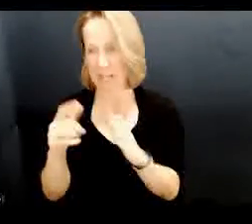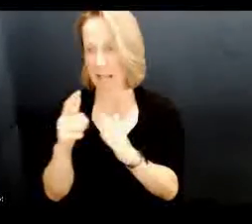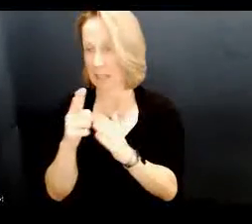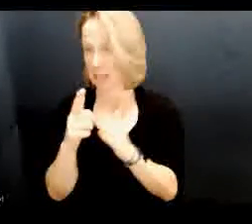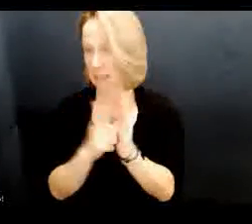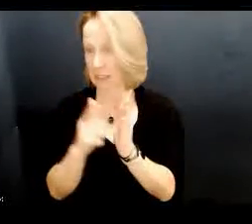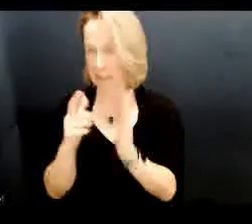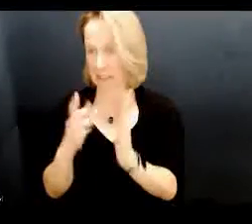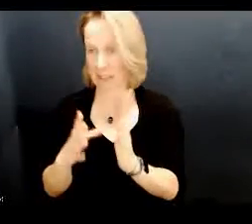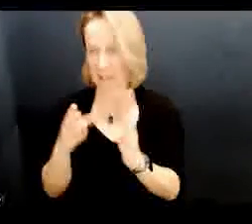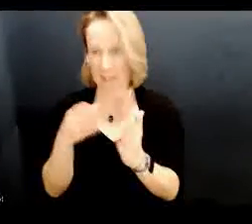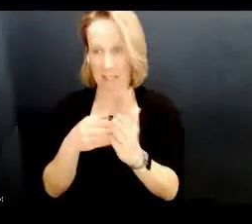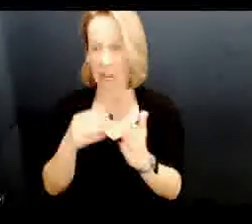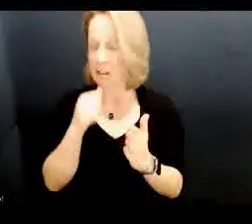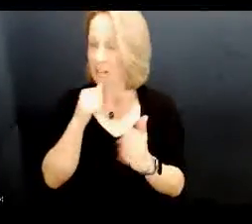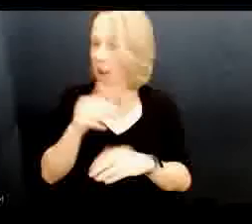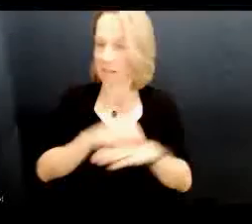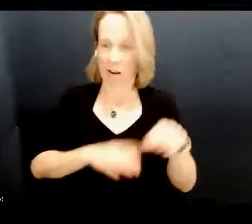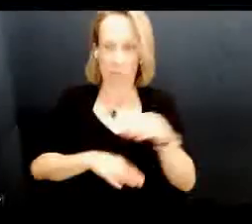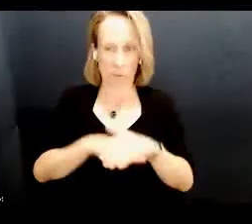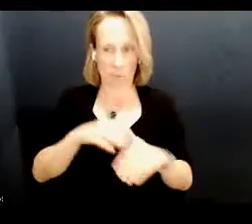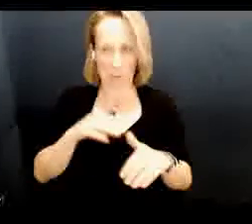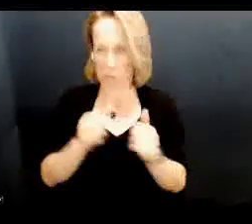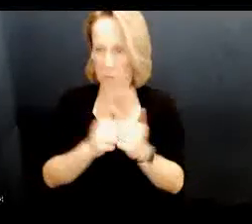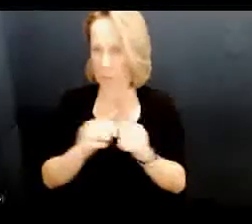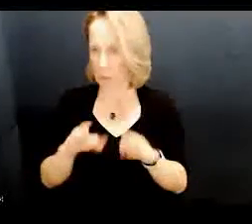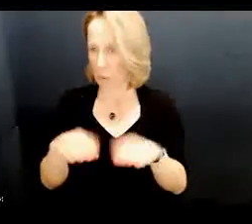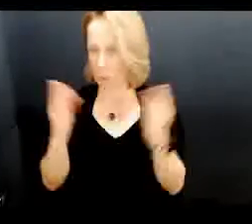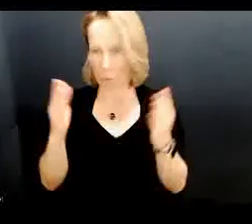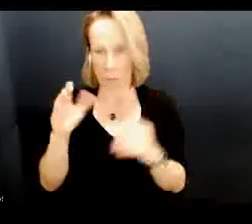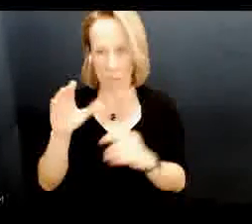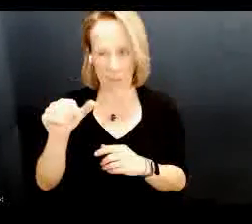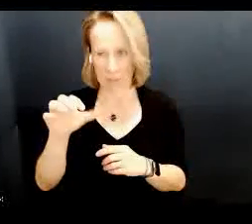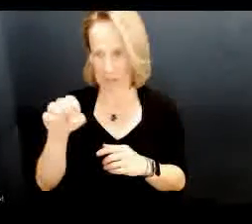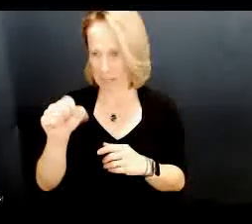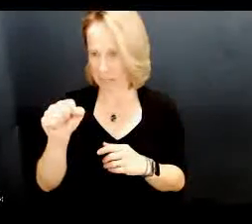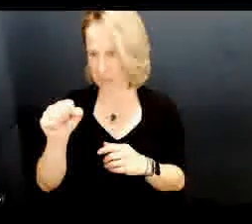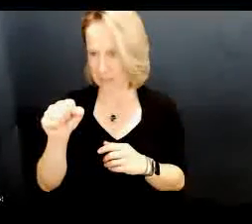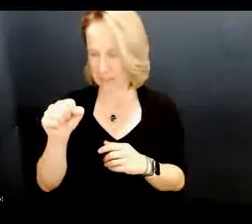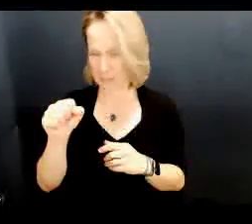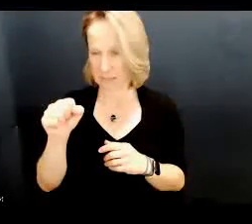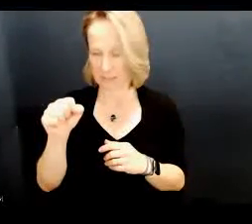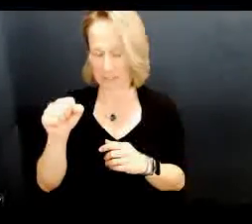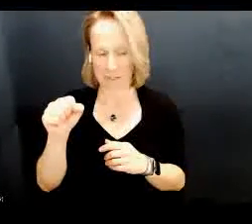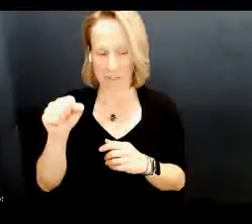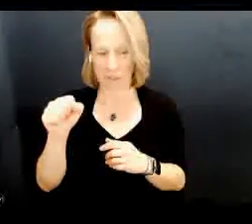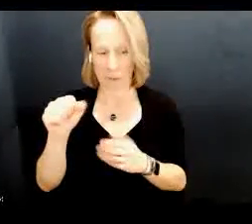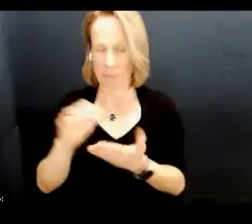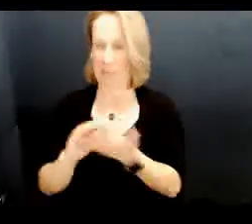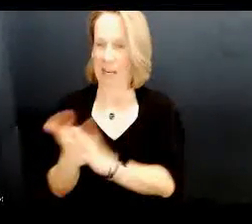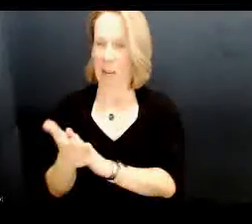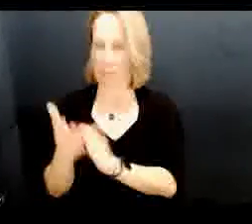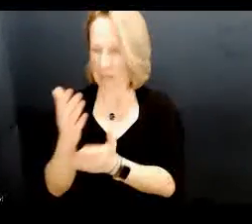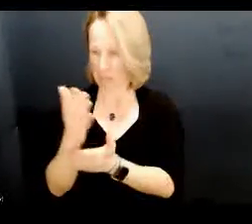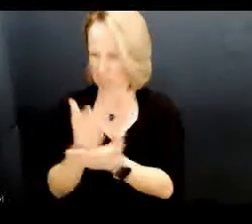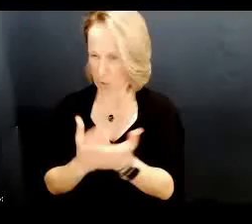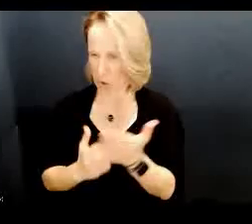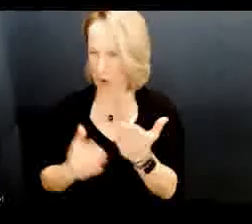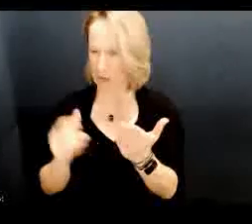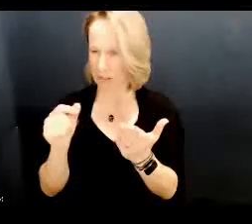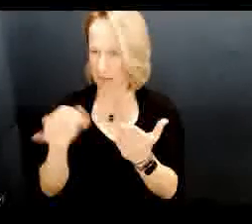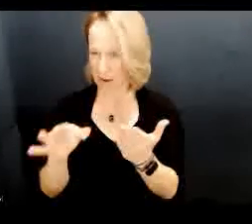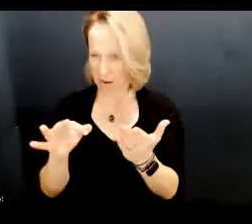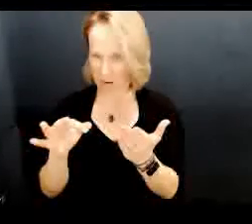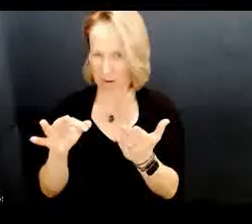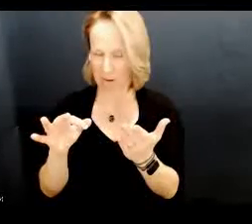with open cases being part of the being